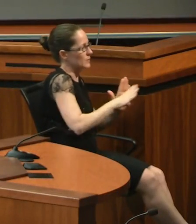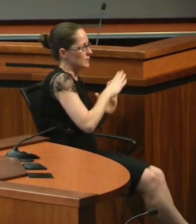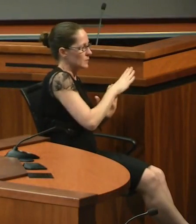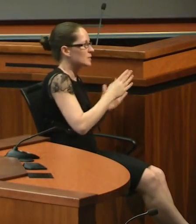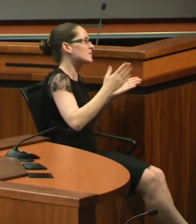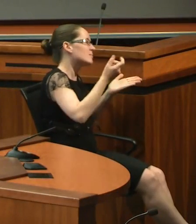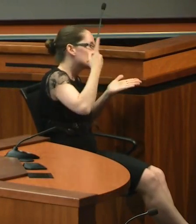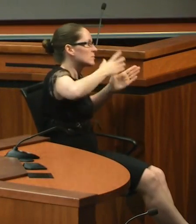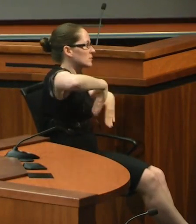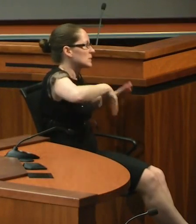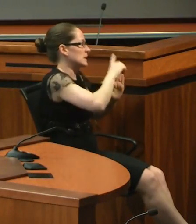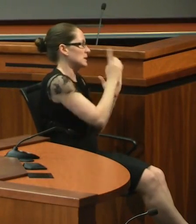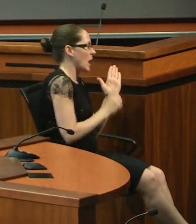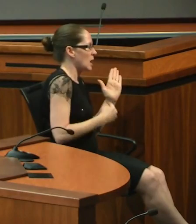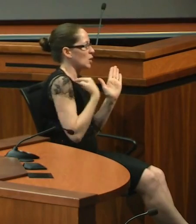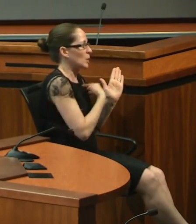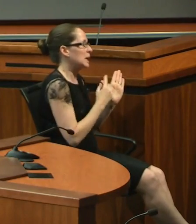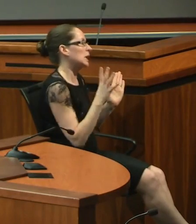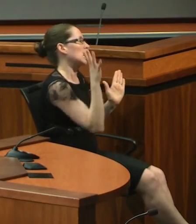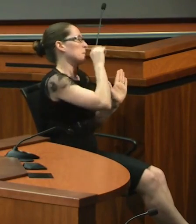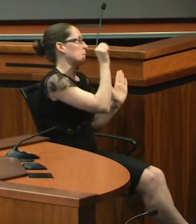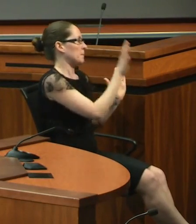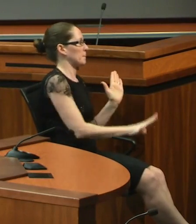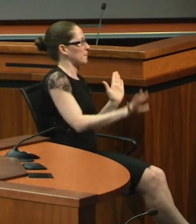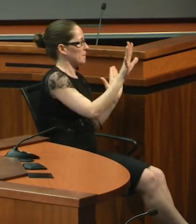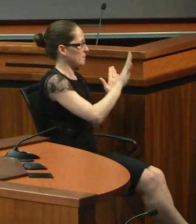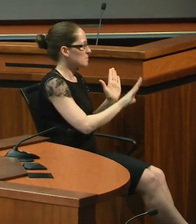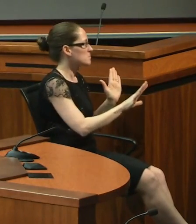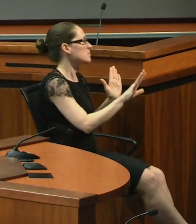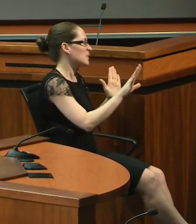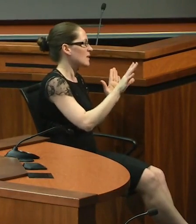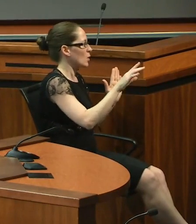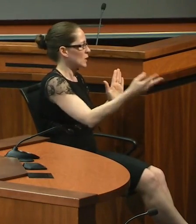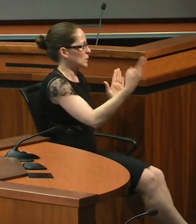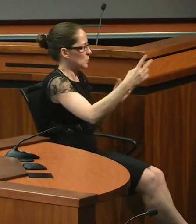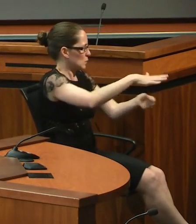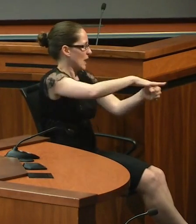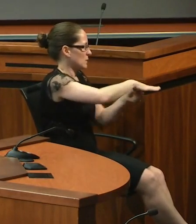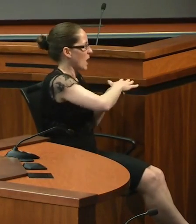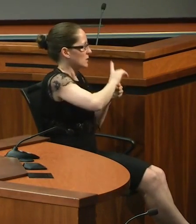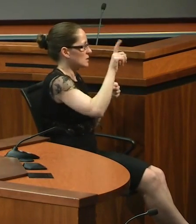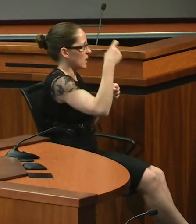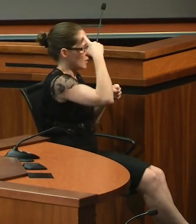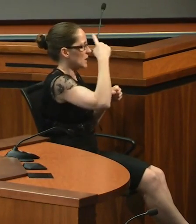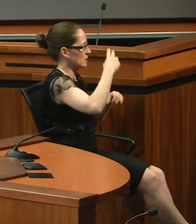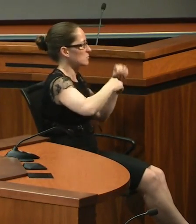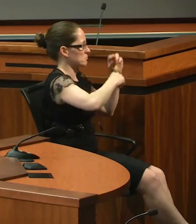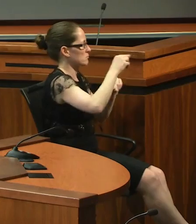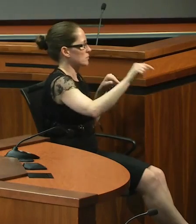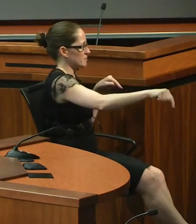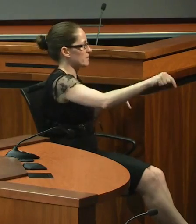yet. We looked at doing a basic, we call a curve number reduction method for those areas to show as part of the improvement. We didn't mention